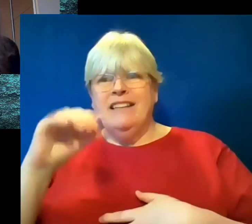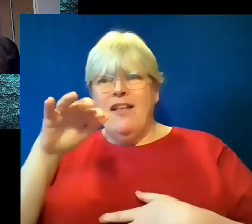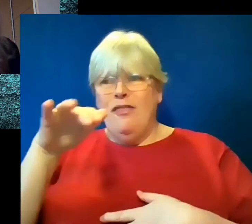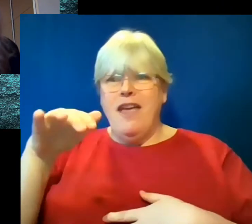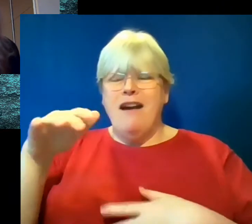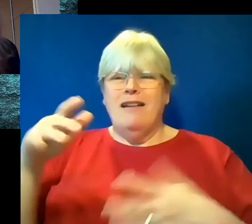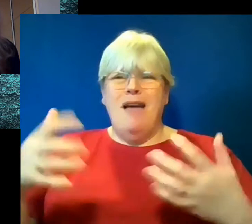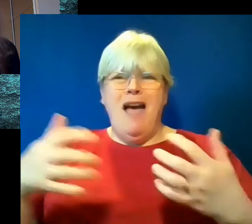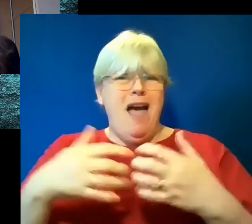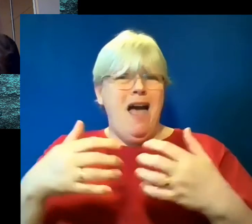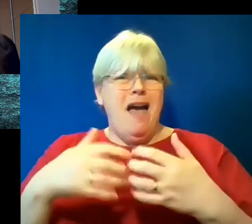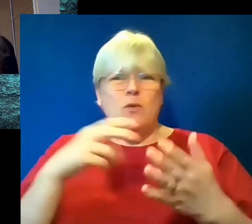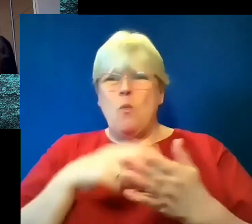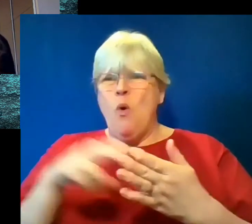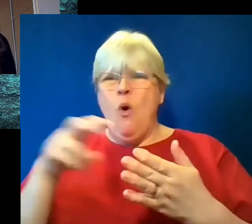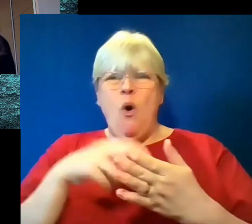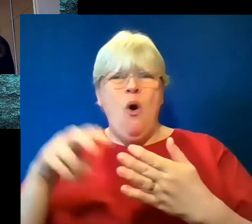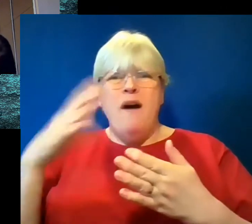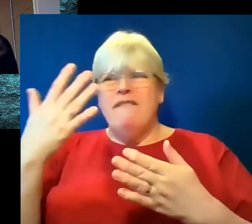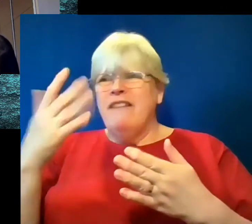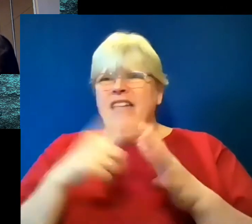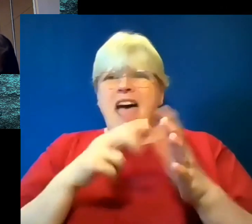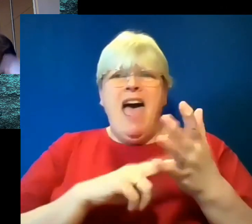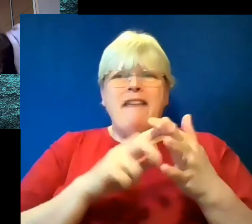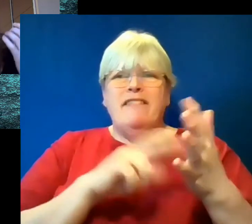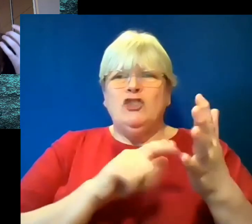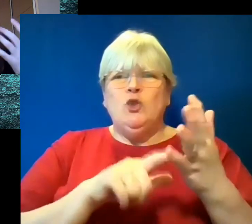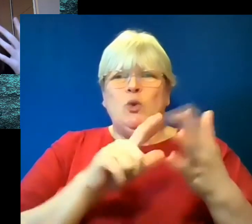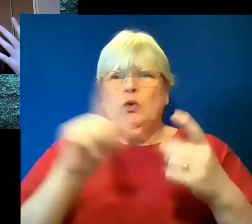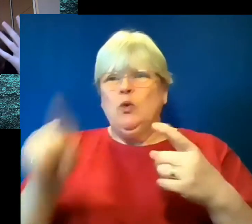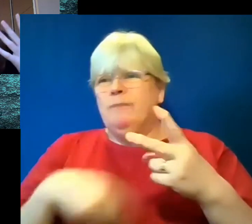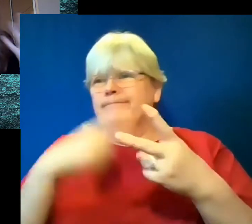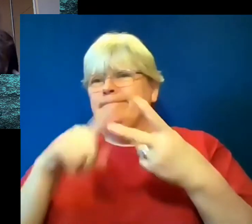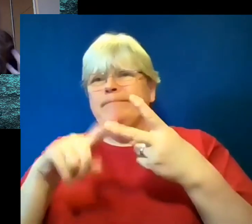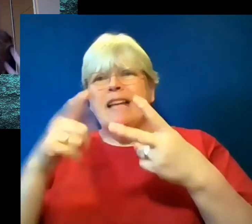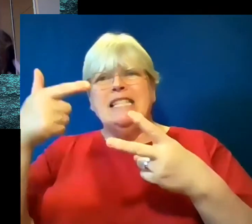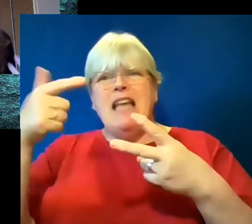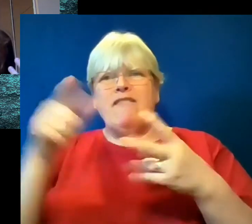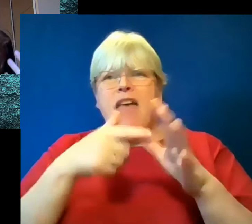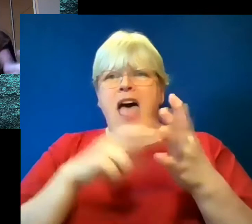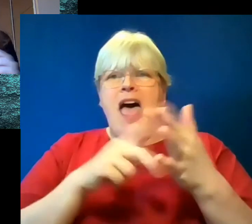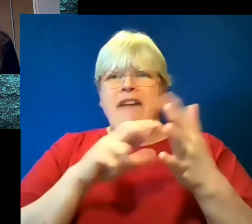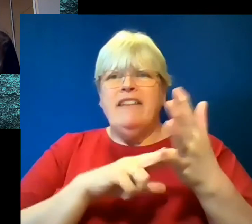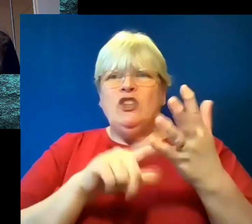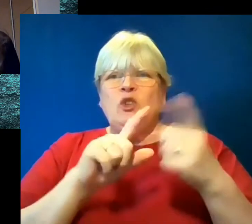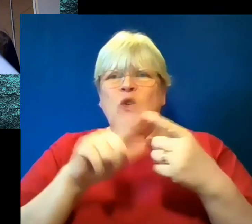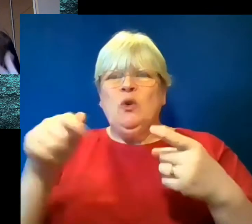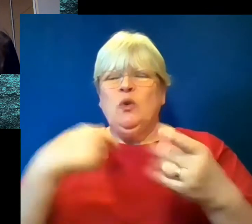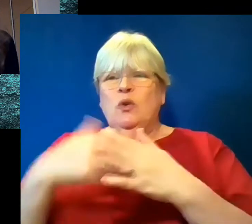to walk down Fifth Avenue, 7th Avenue. And so I wanted to conjure up that world where there